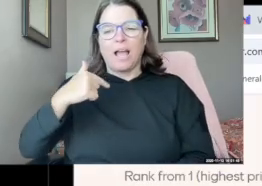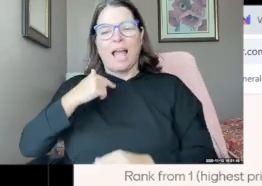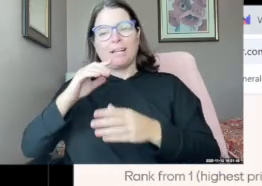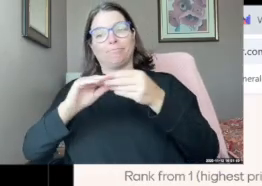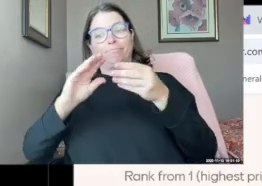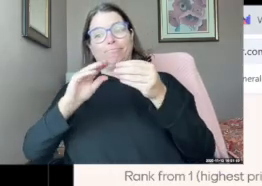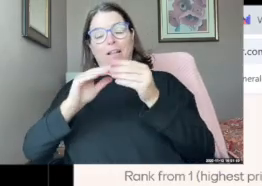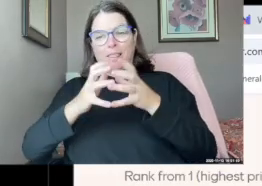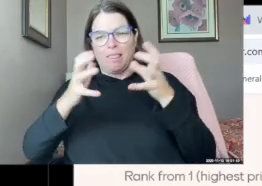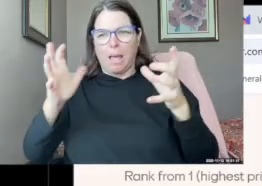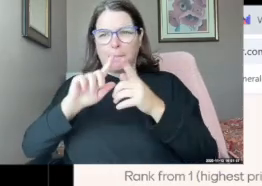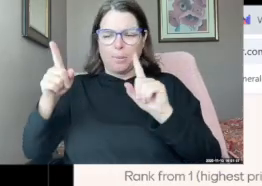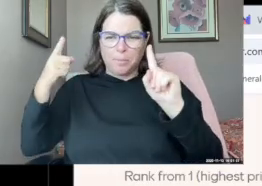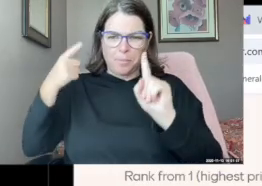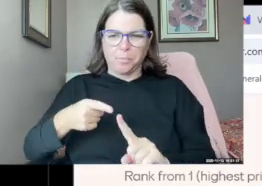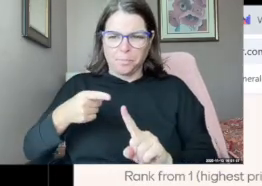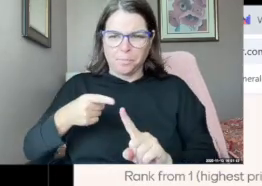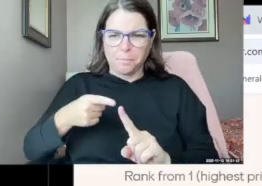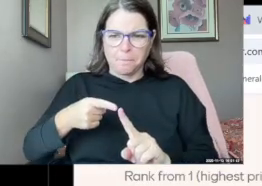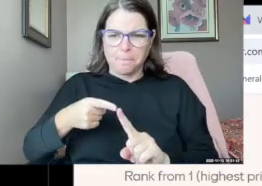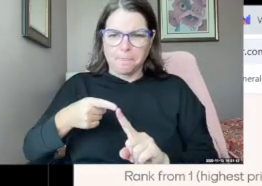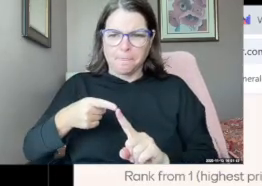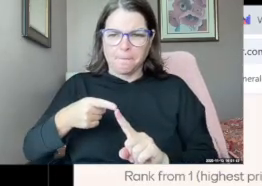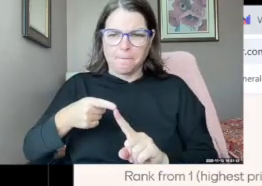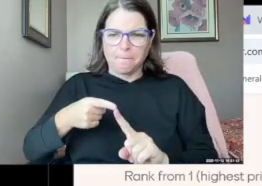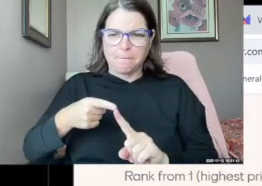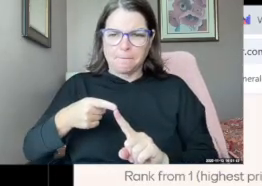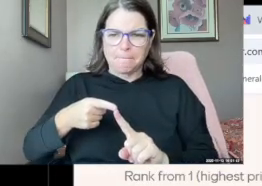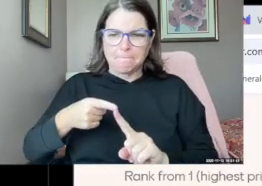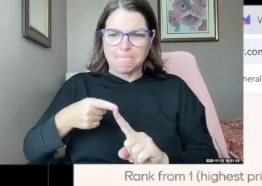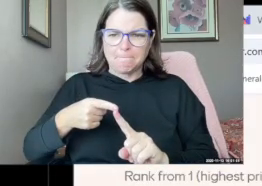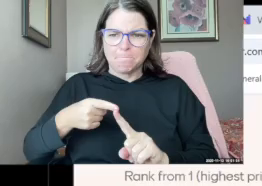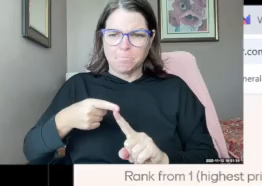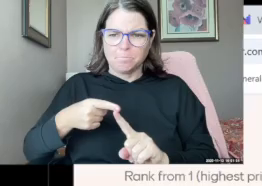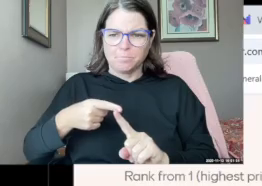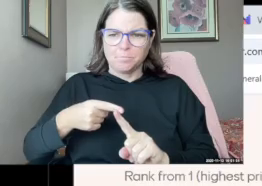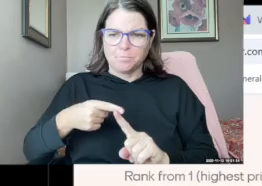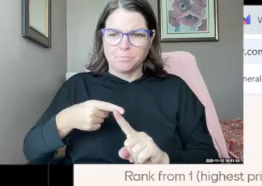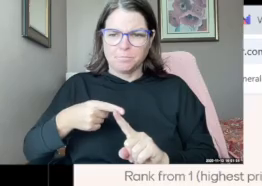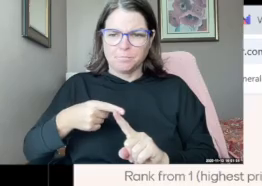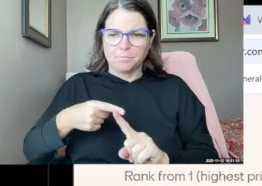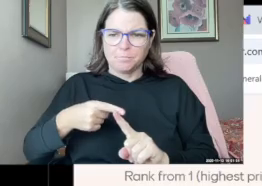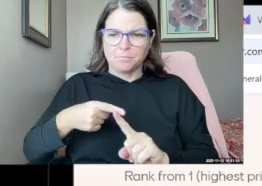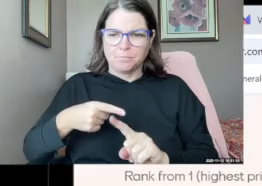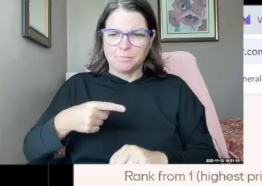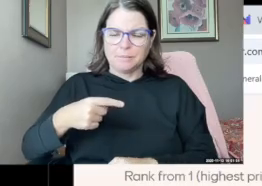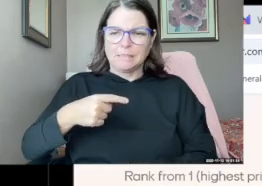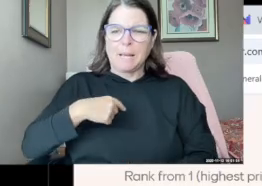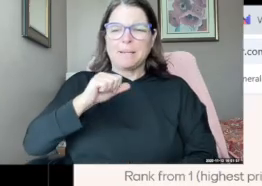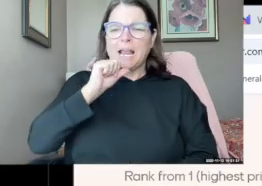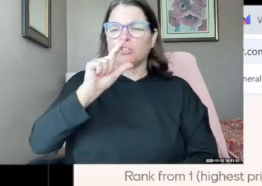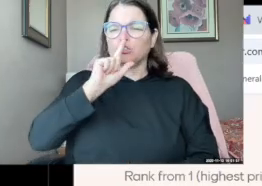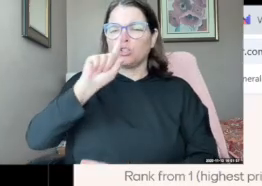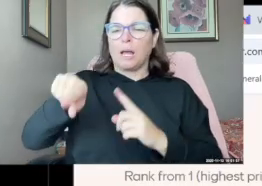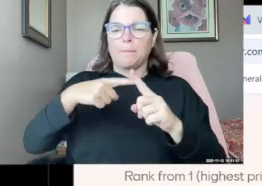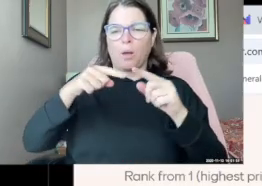all Californians. I said a lot, but I will say that I'm